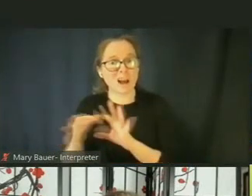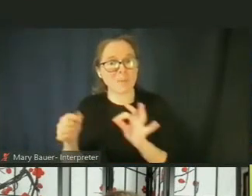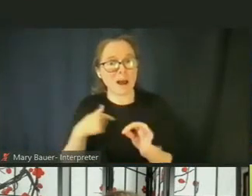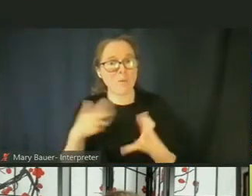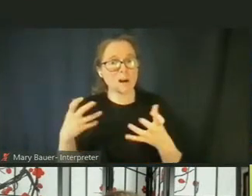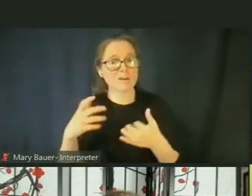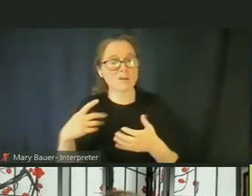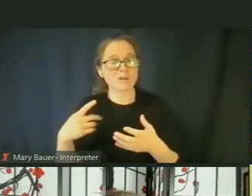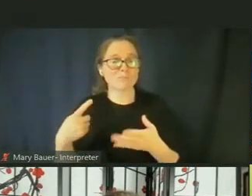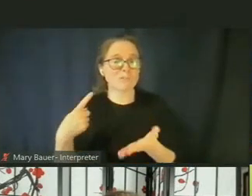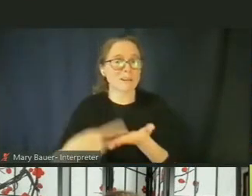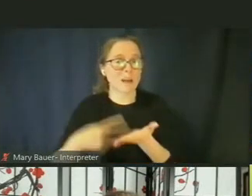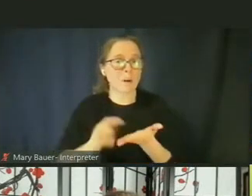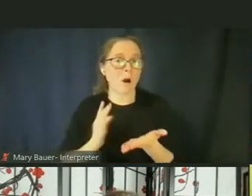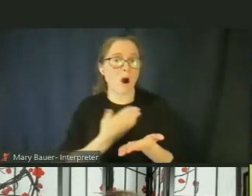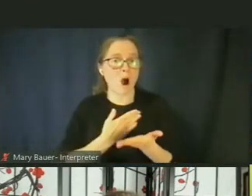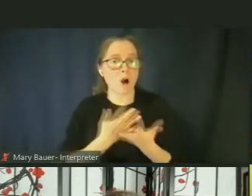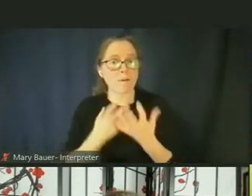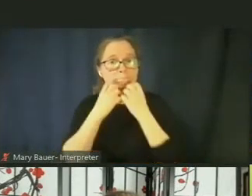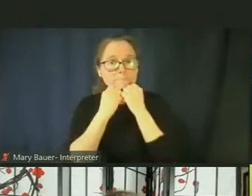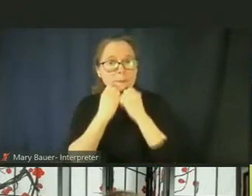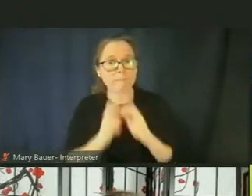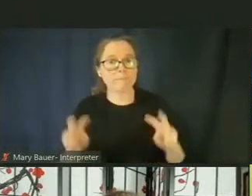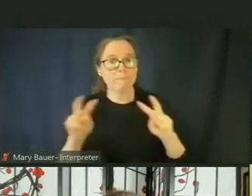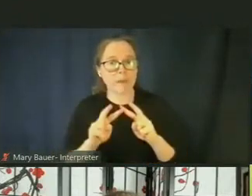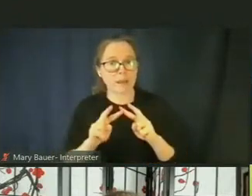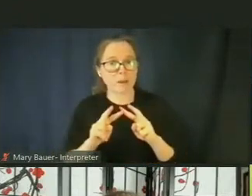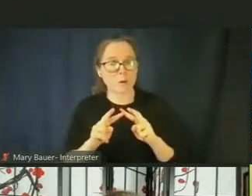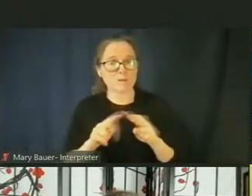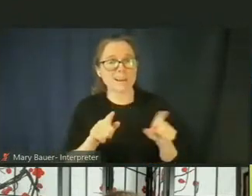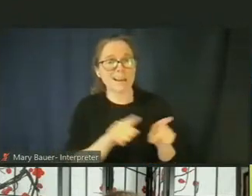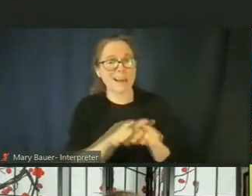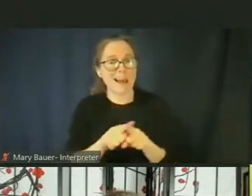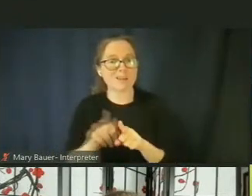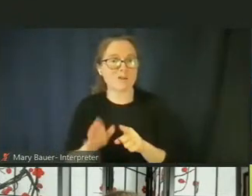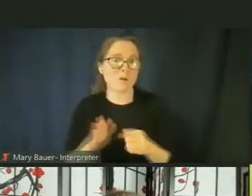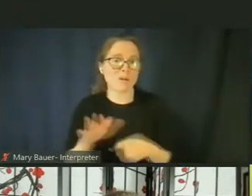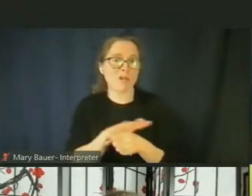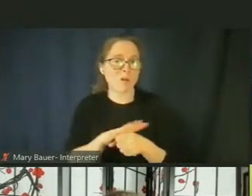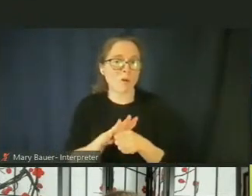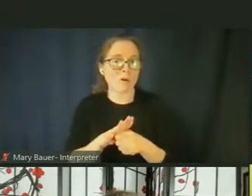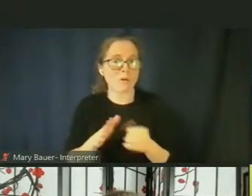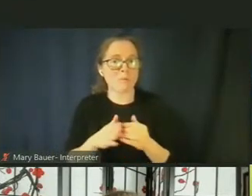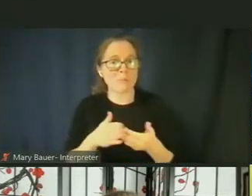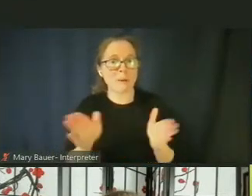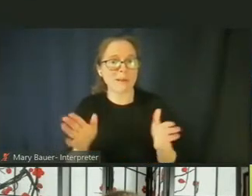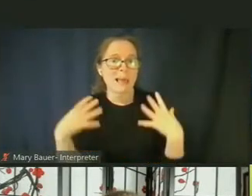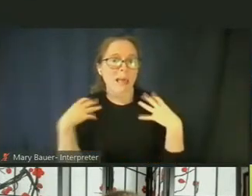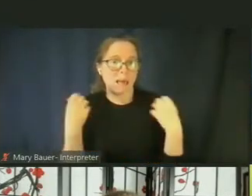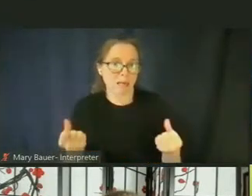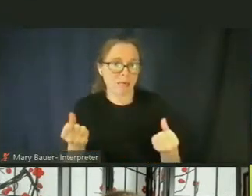to express this work in our role as your local public health authority. Next slide.